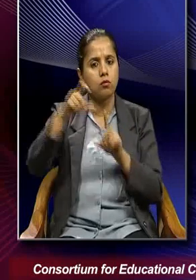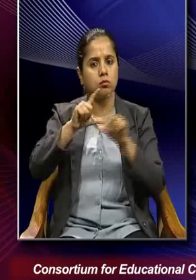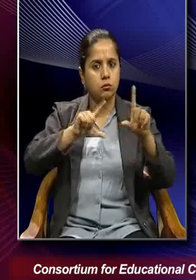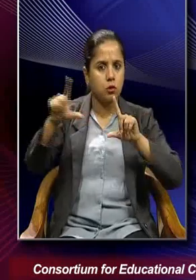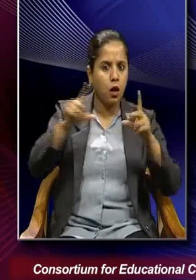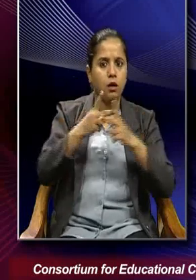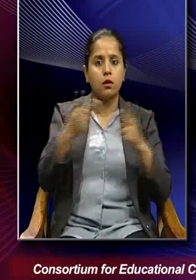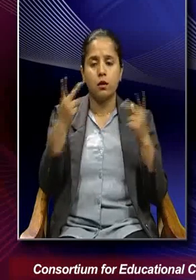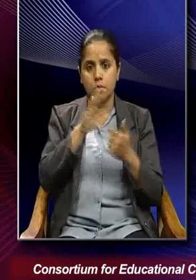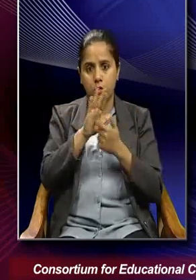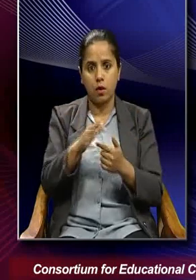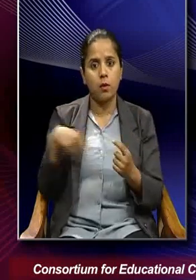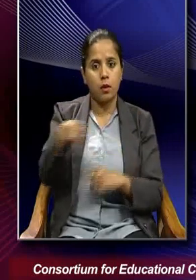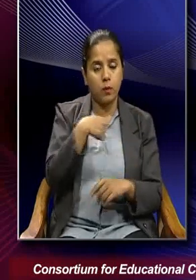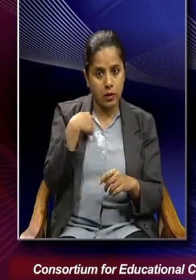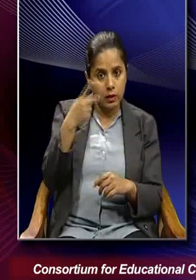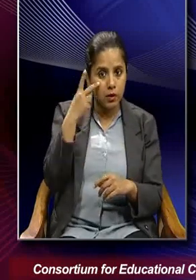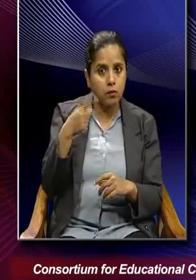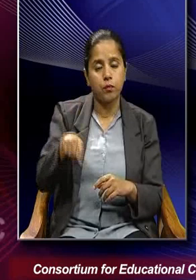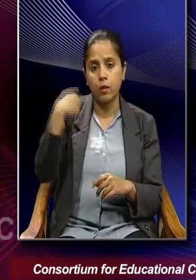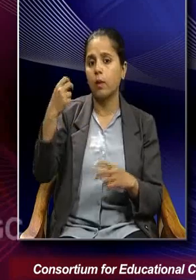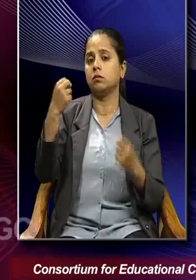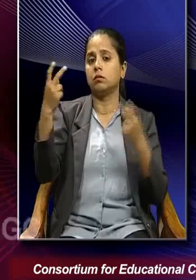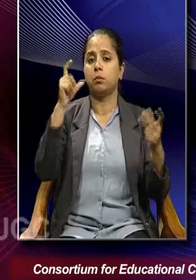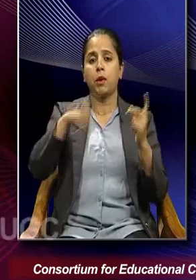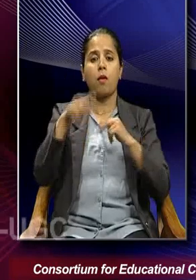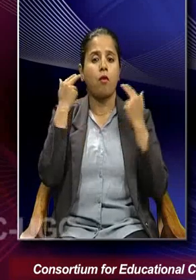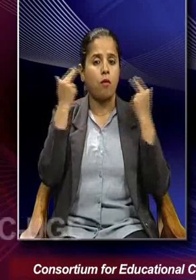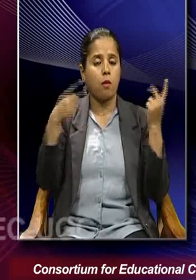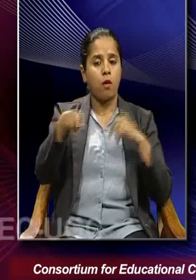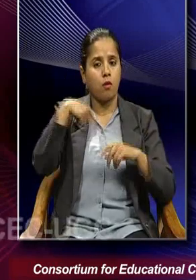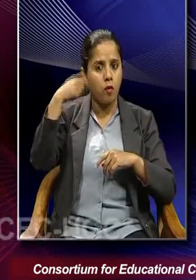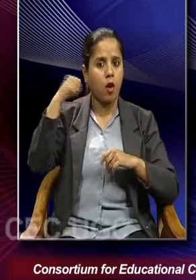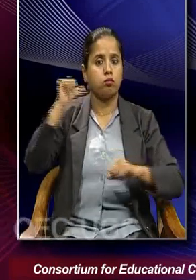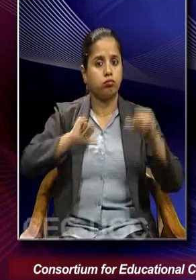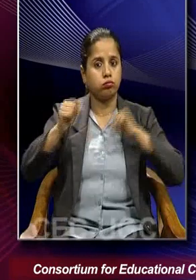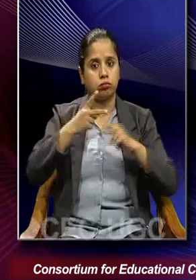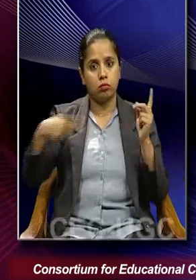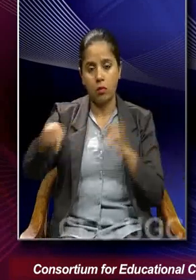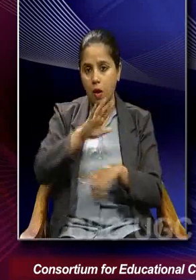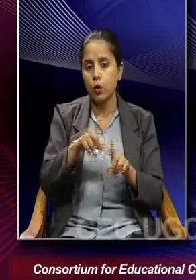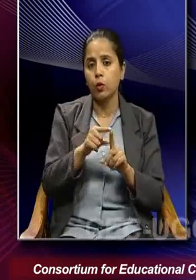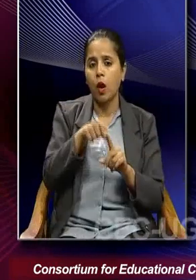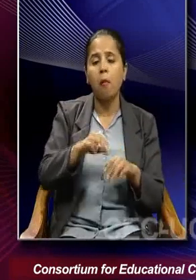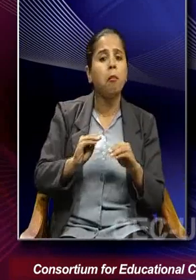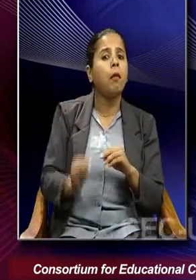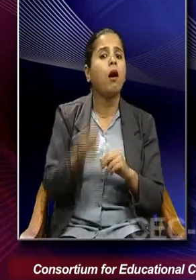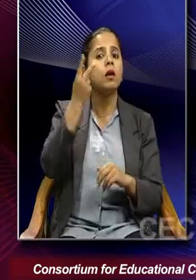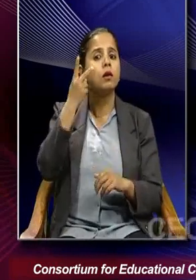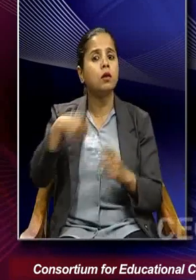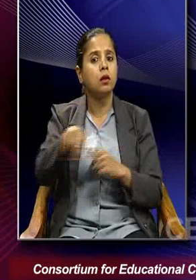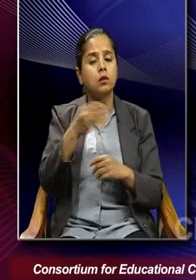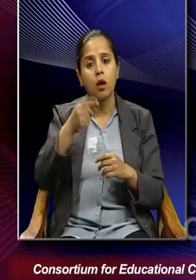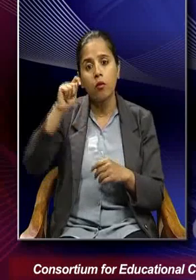because when we see that some of the film stars or film actors, they are doing far better with some